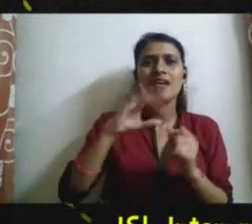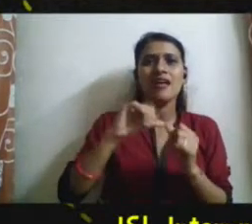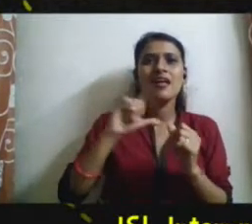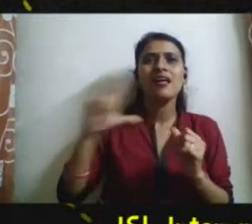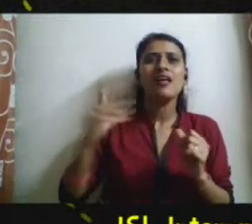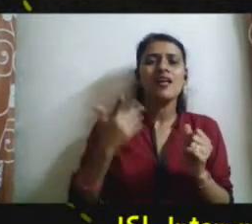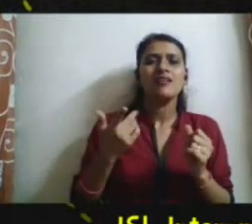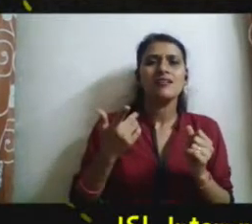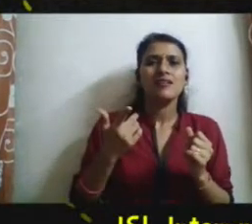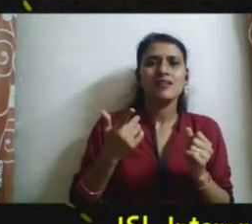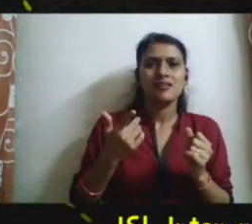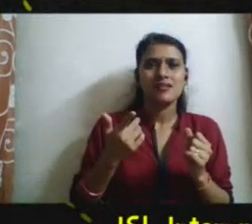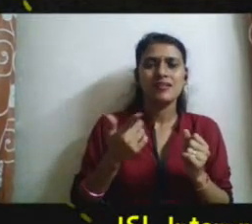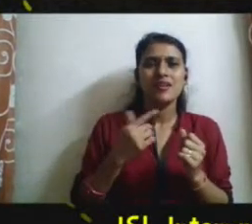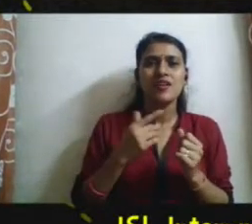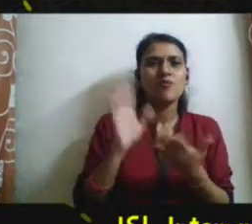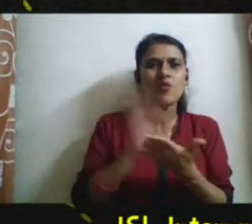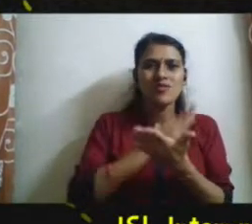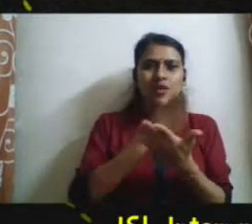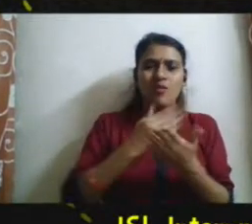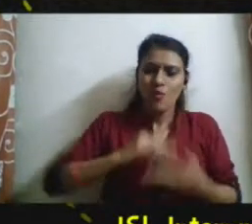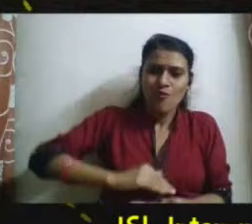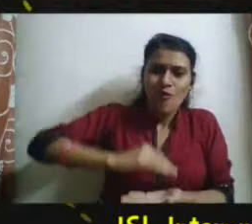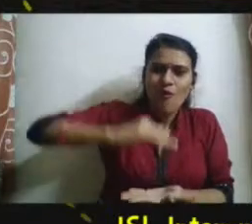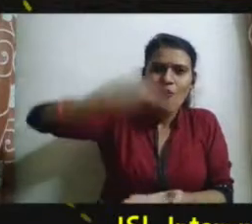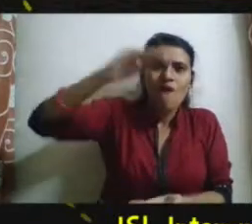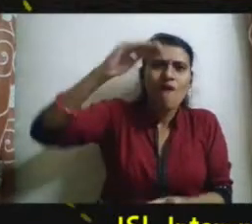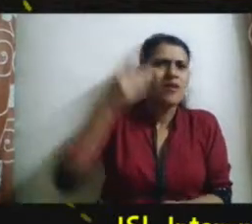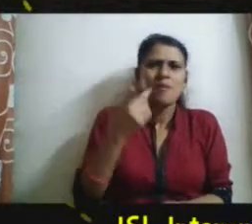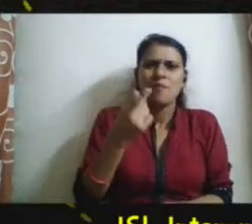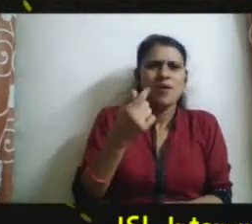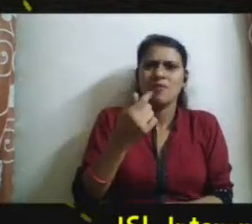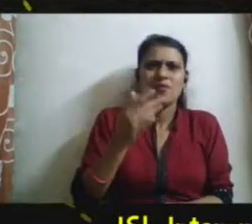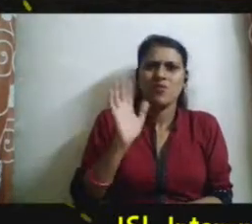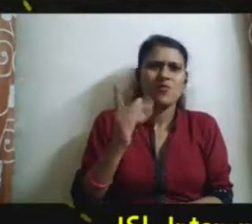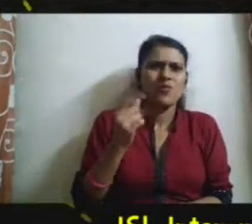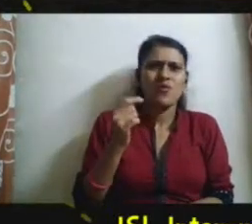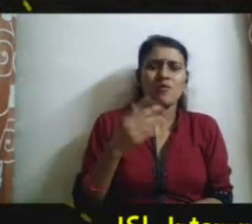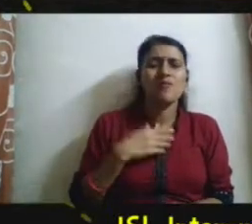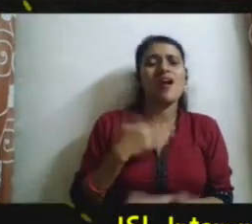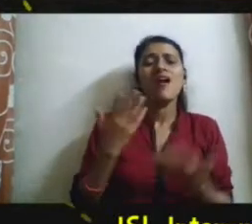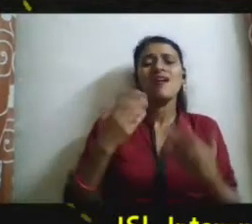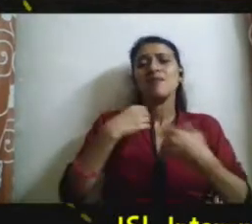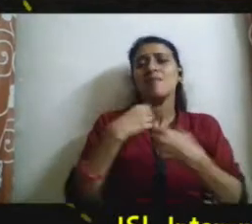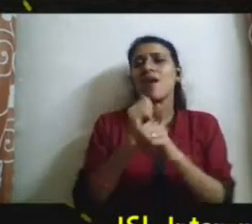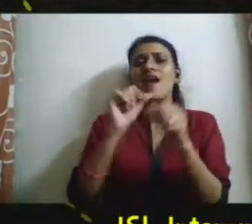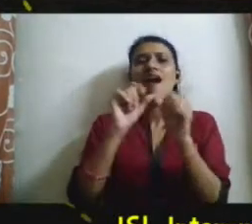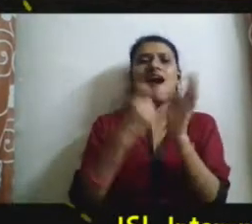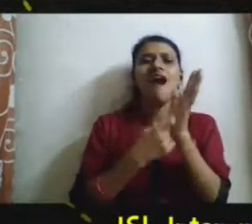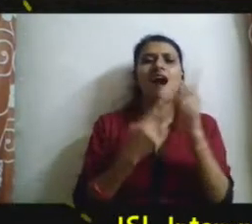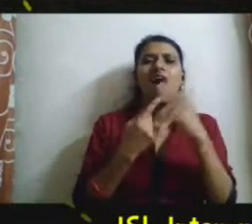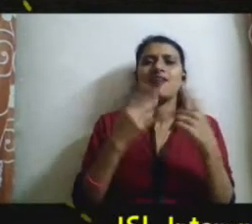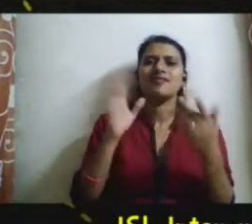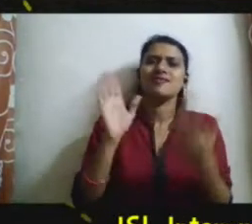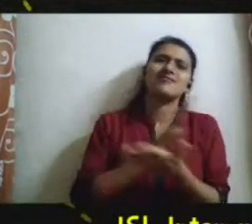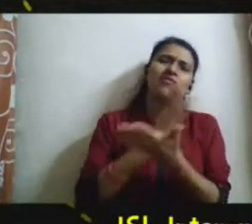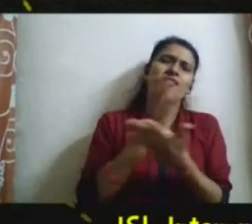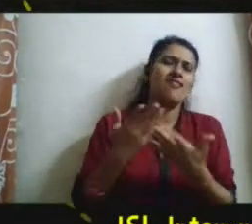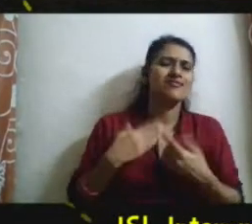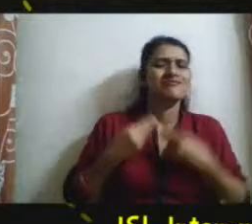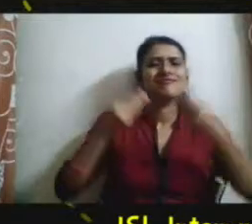up to say that bhai paise ka kuch, we are making art, isme theek hai,